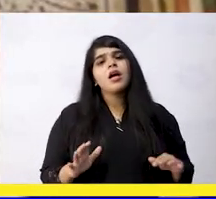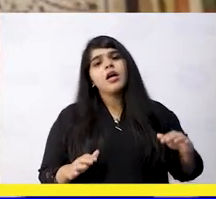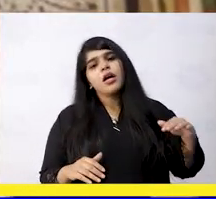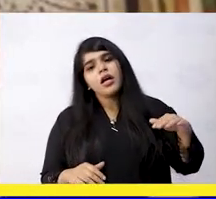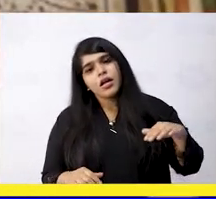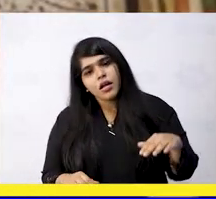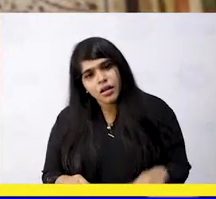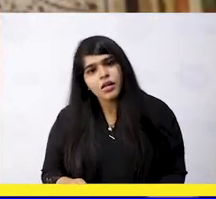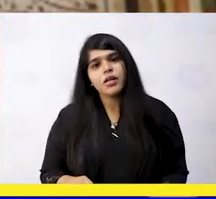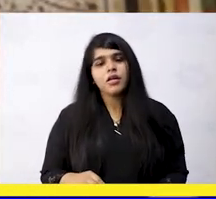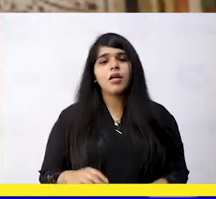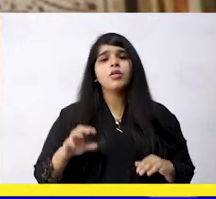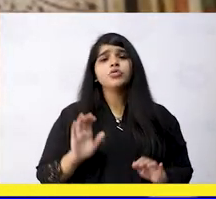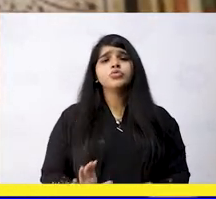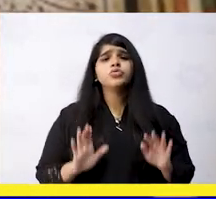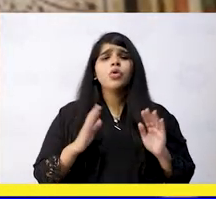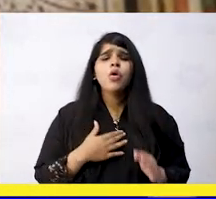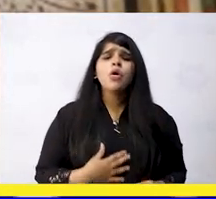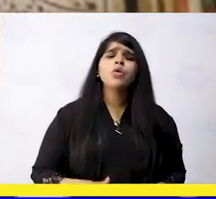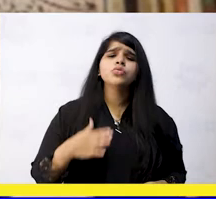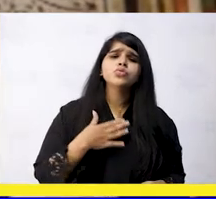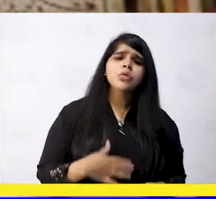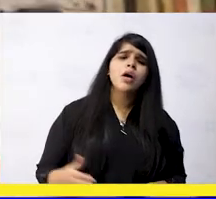And he took a third step.